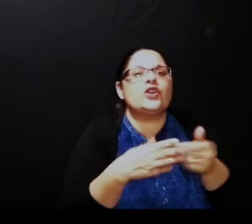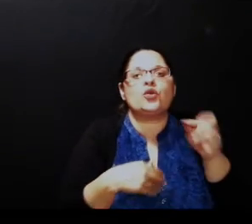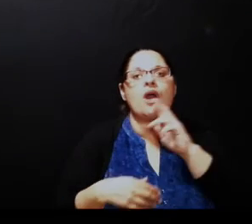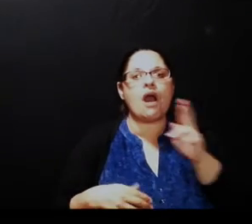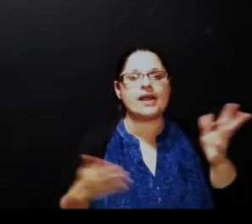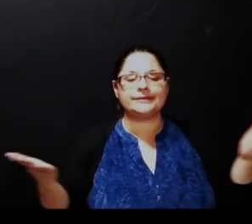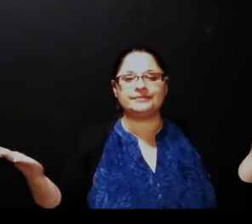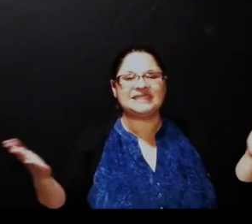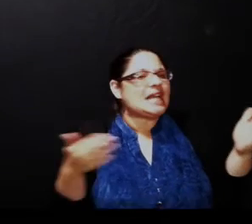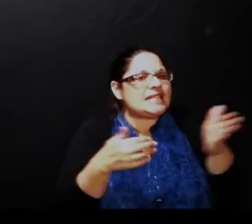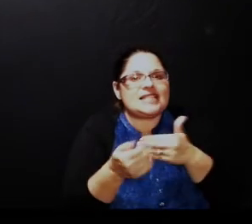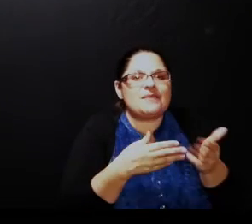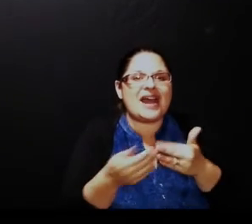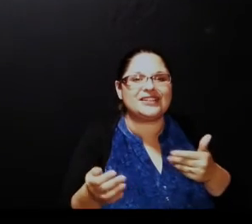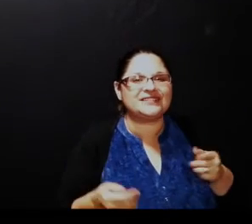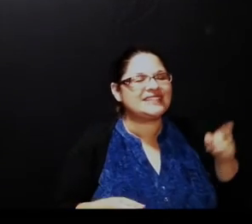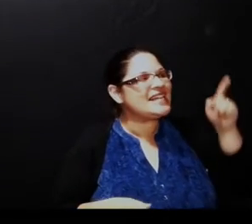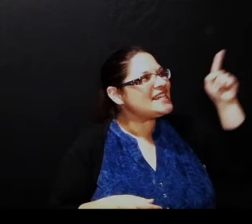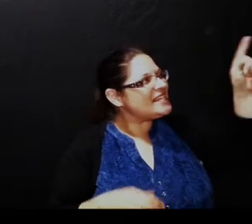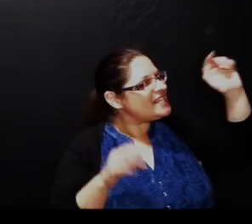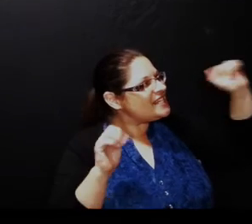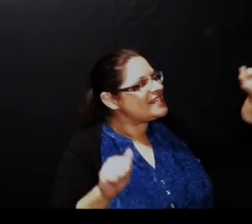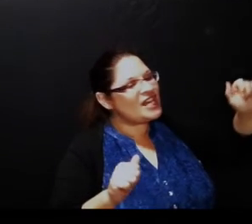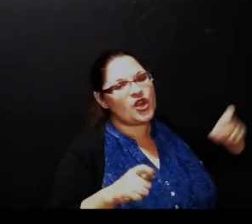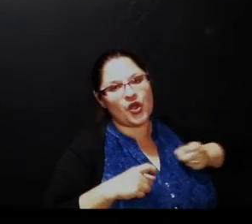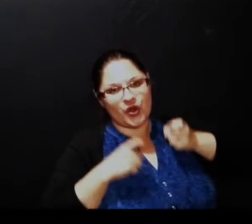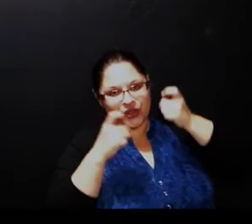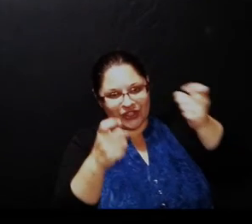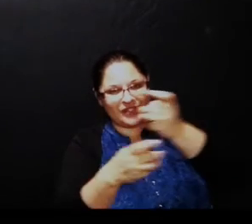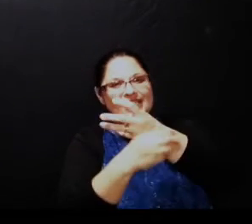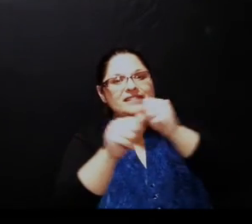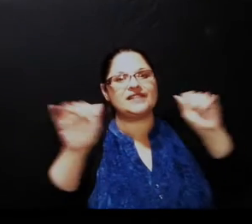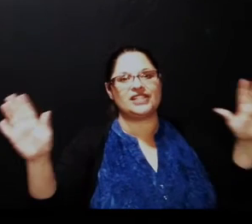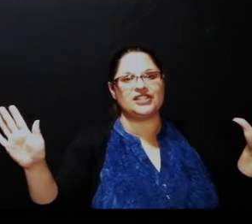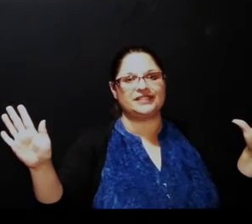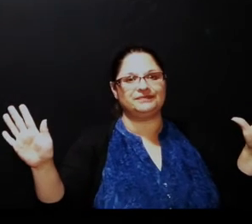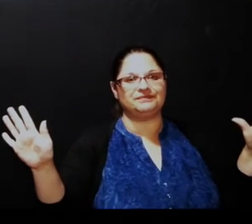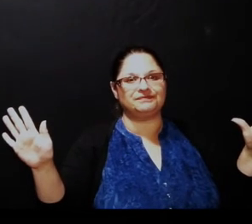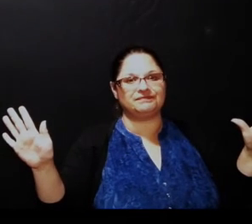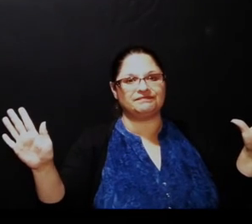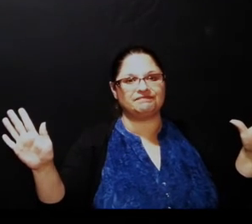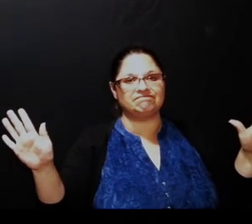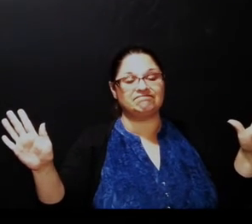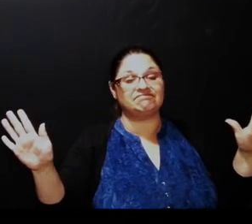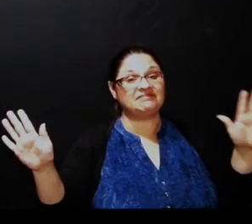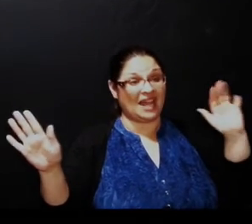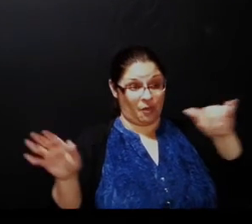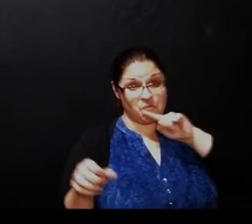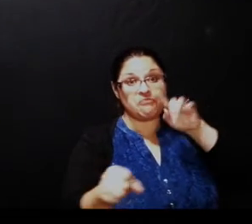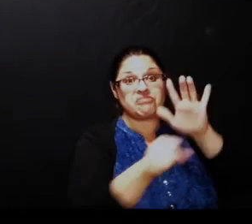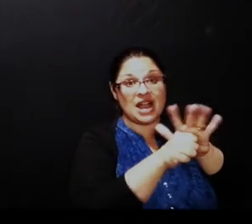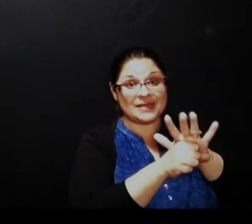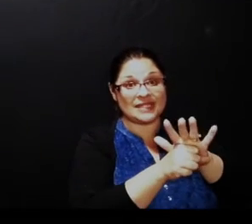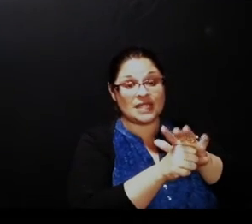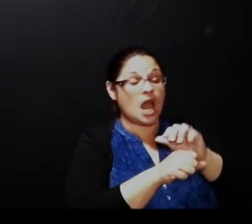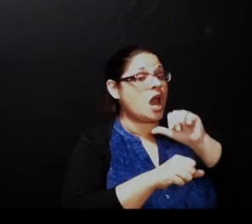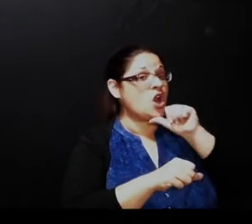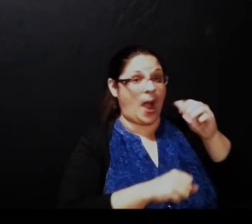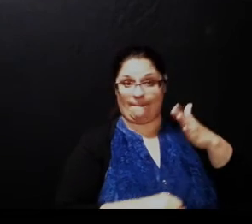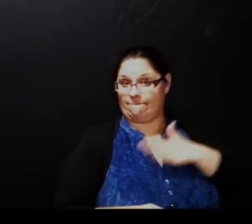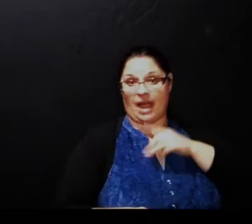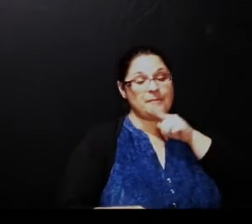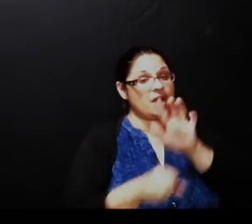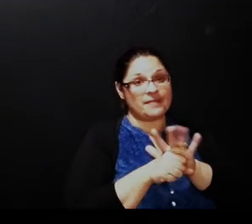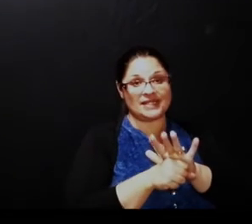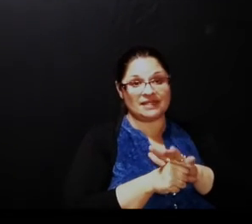That is not my promise. I don't have the authority to give you that promise. That is his promise based on the